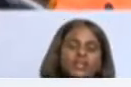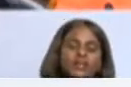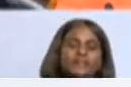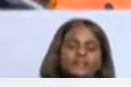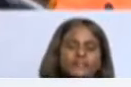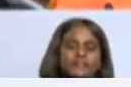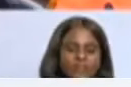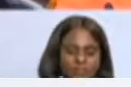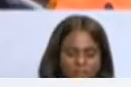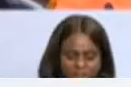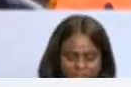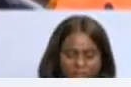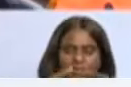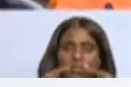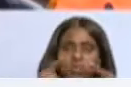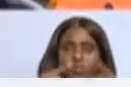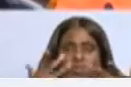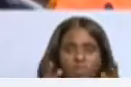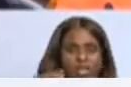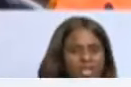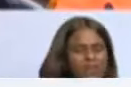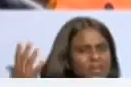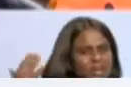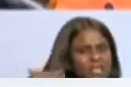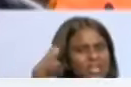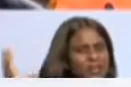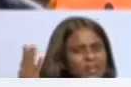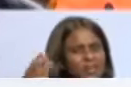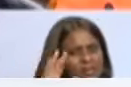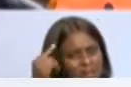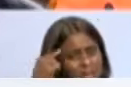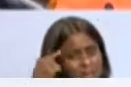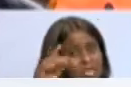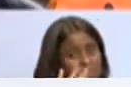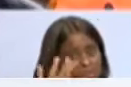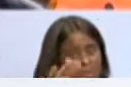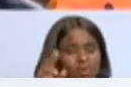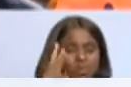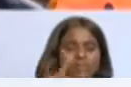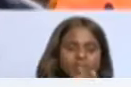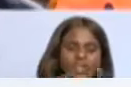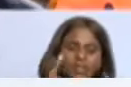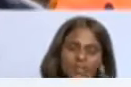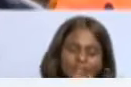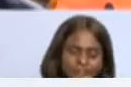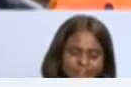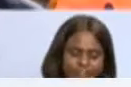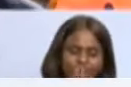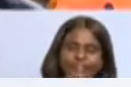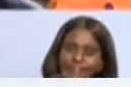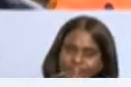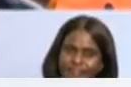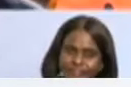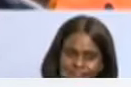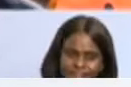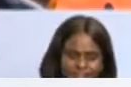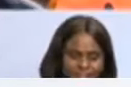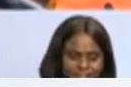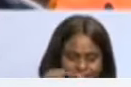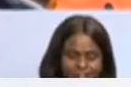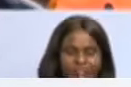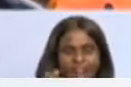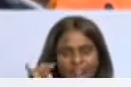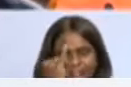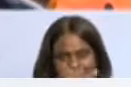We announced in the last speech that your government will embark on a national